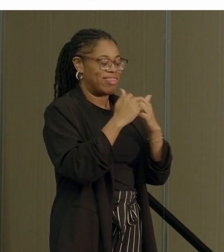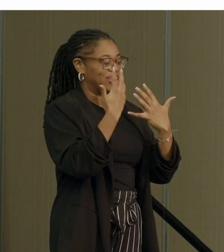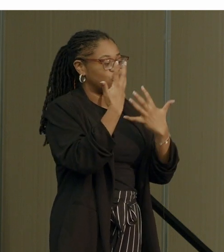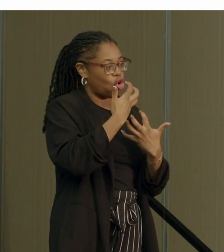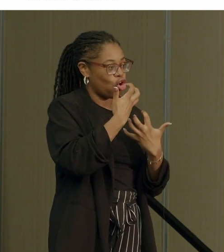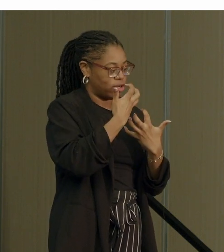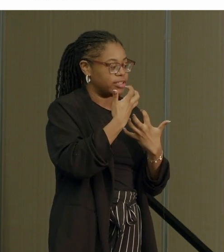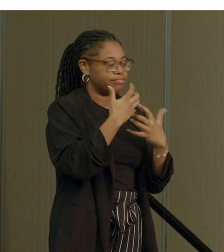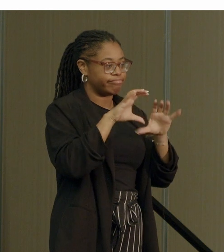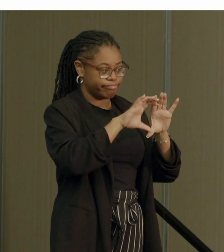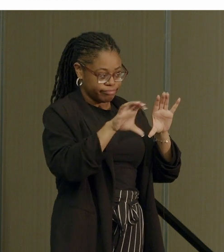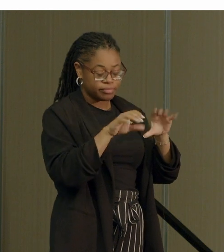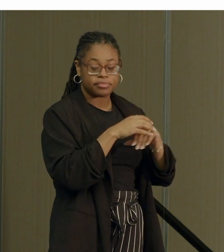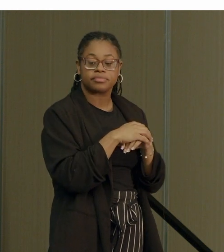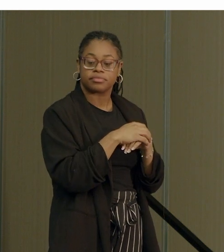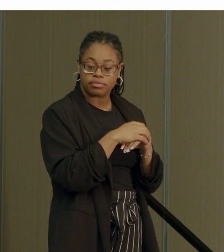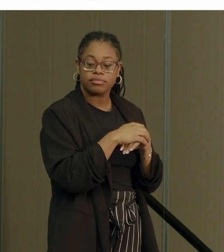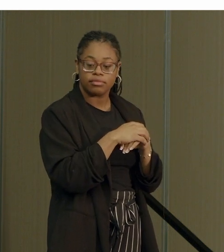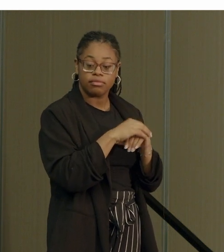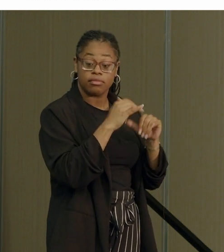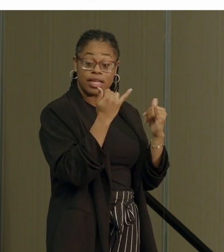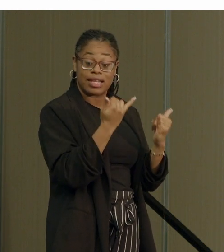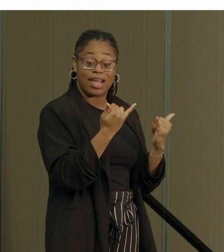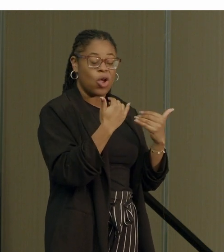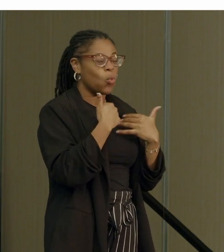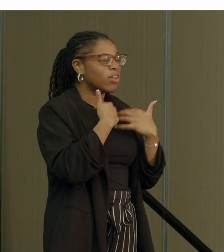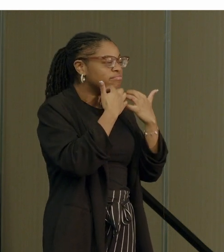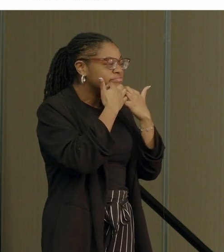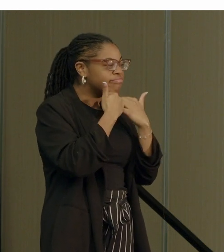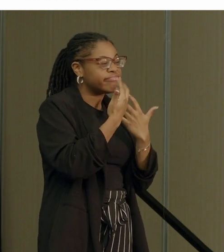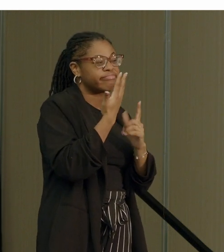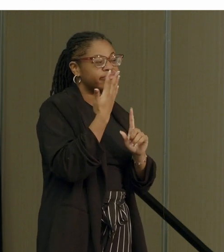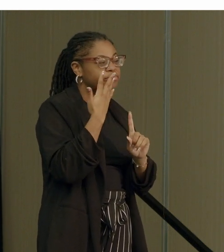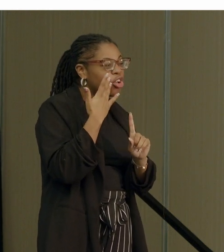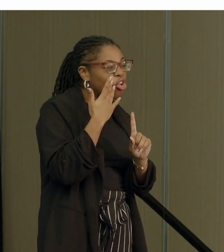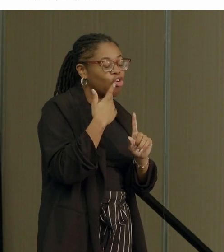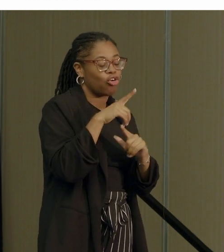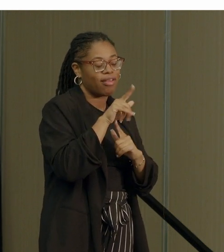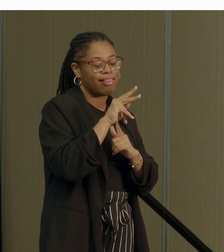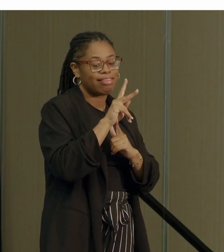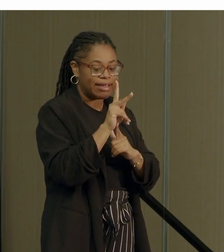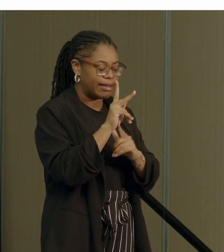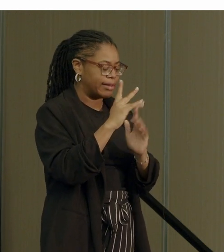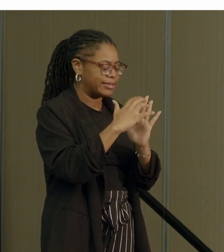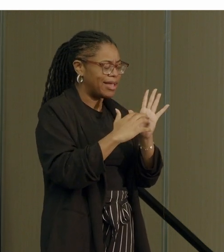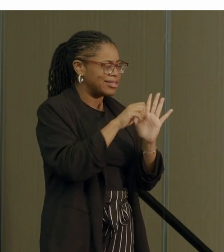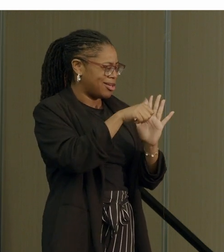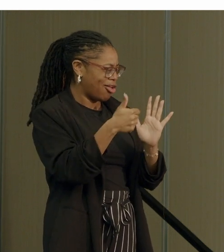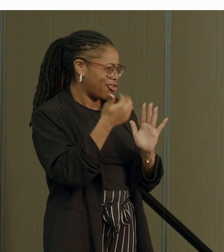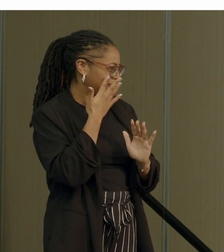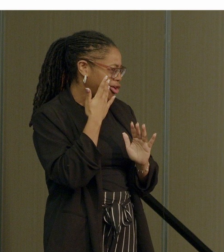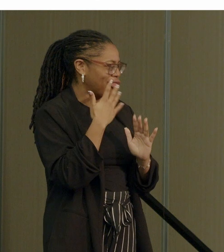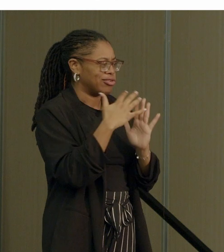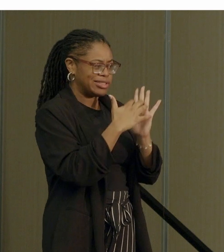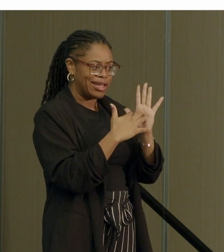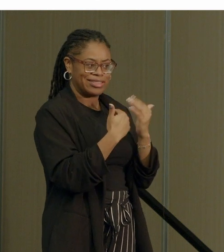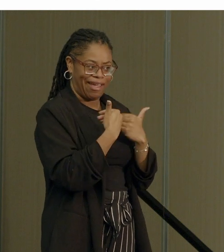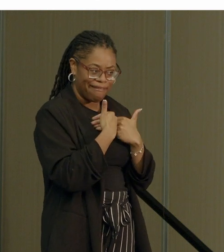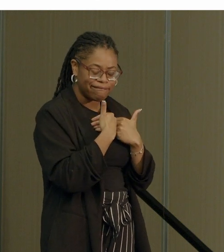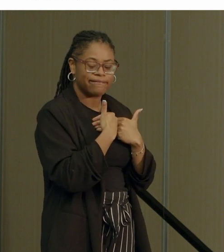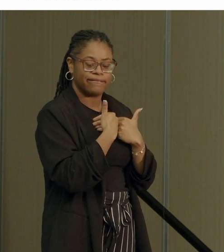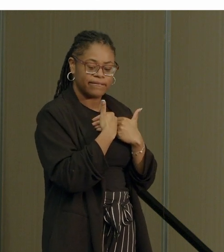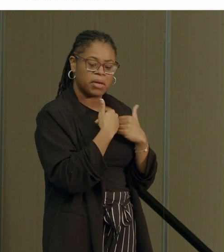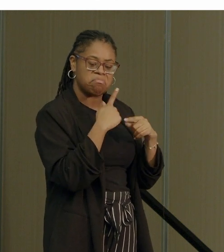contrast. And we also now preserve colors of link text and other colored text, but